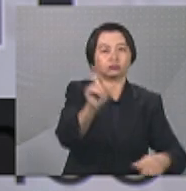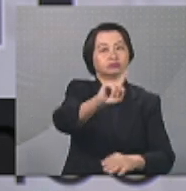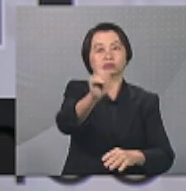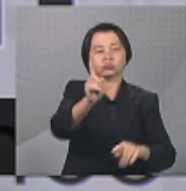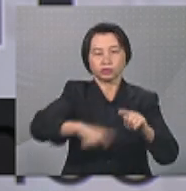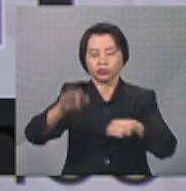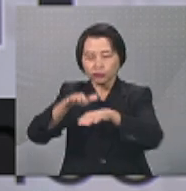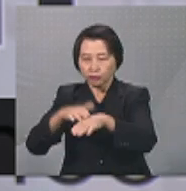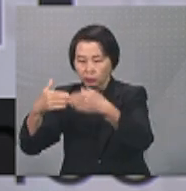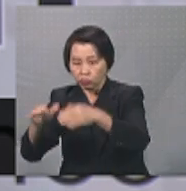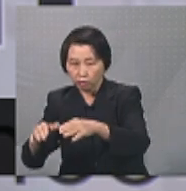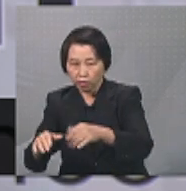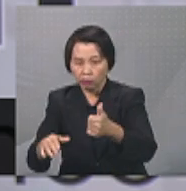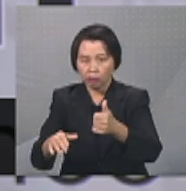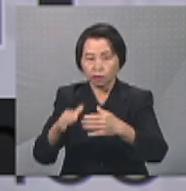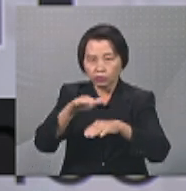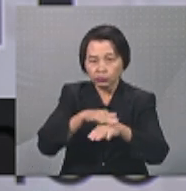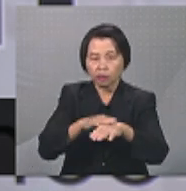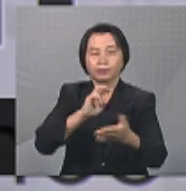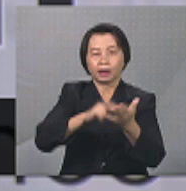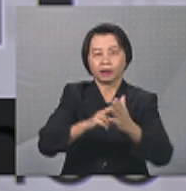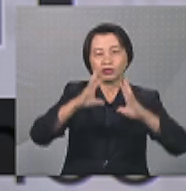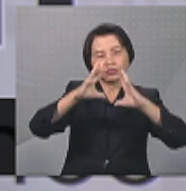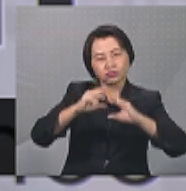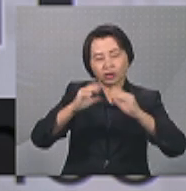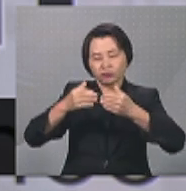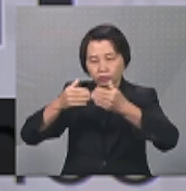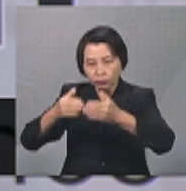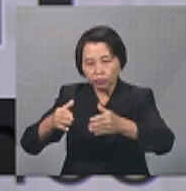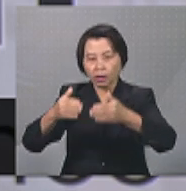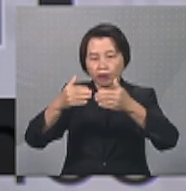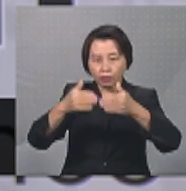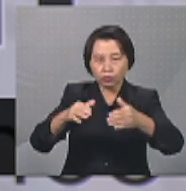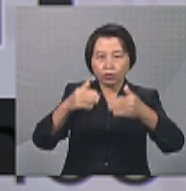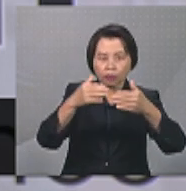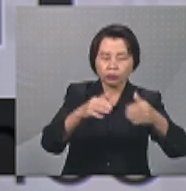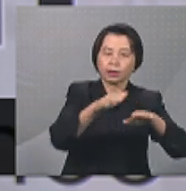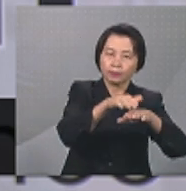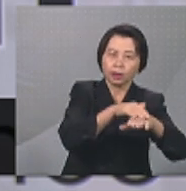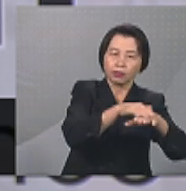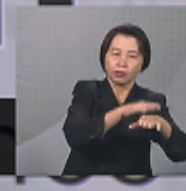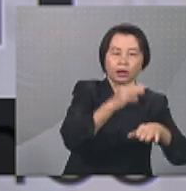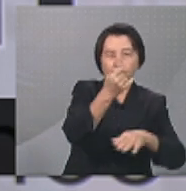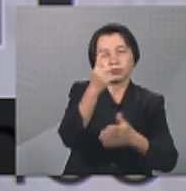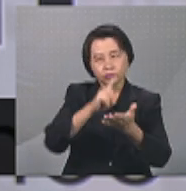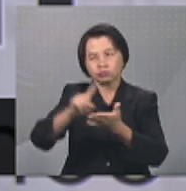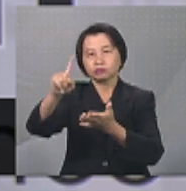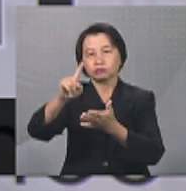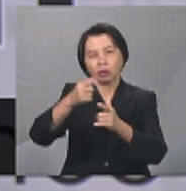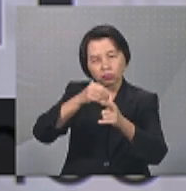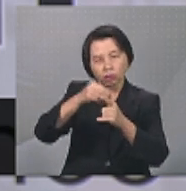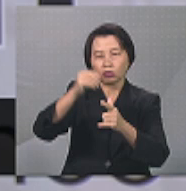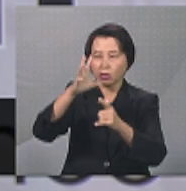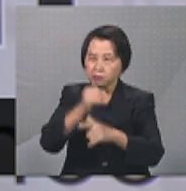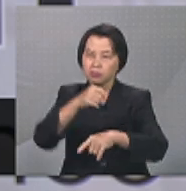and I will call it a soft landing before we can actually take time. It may take in a couple of weeks or even months